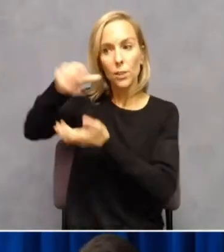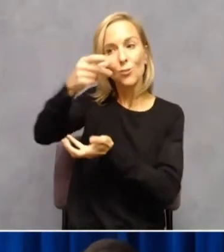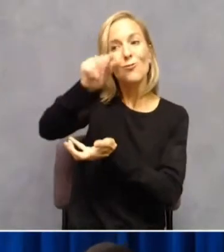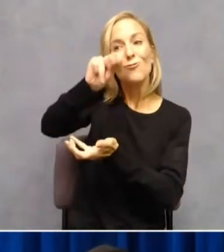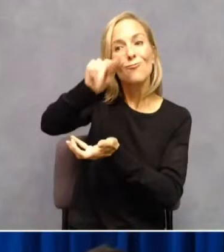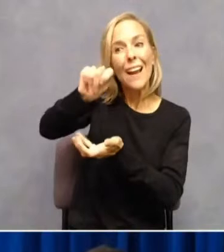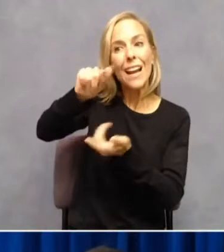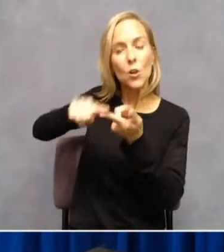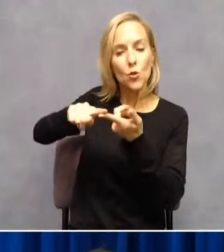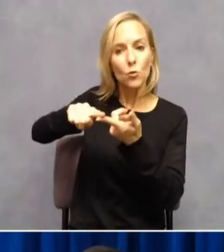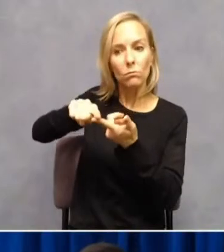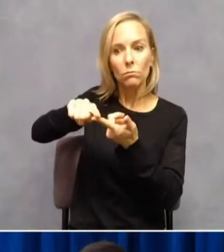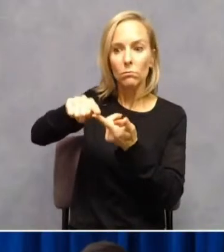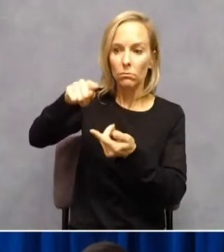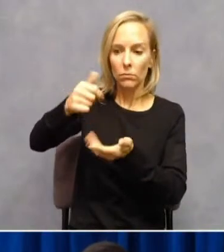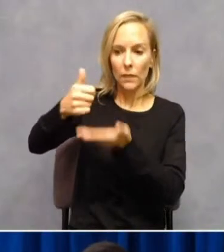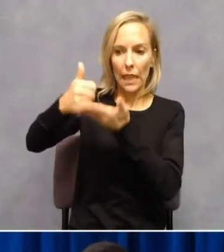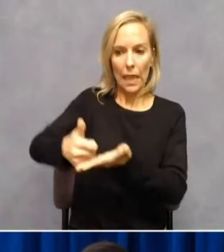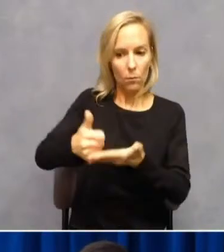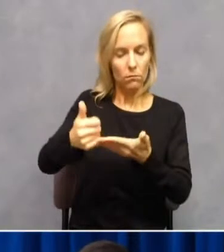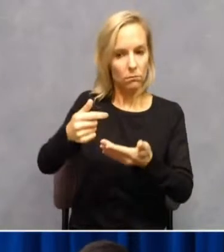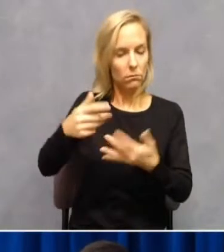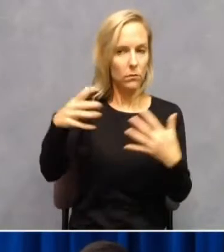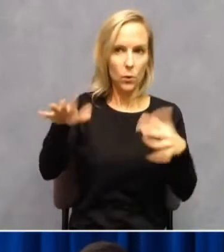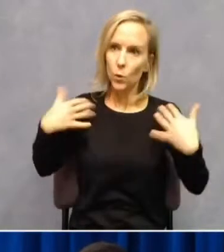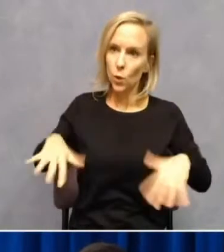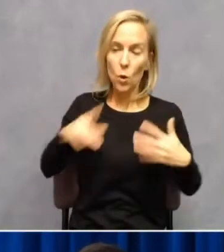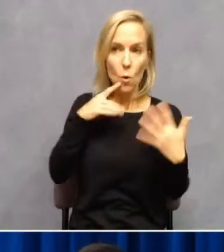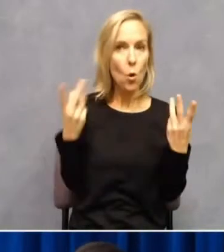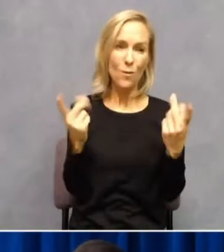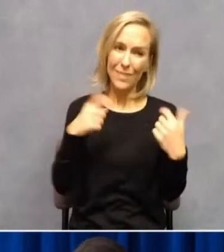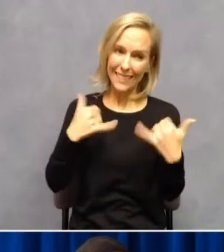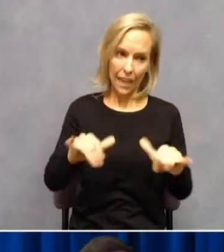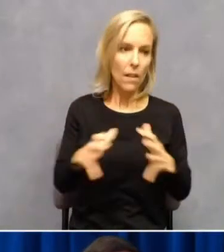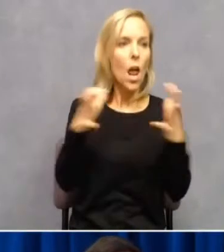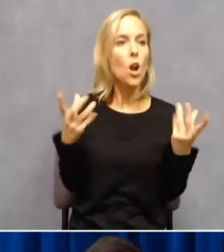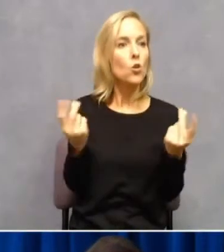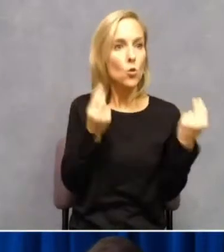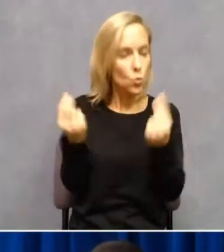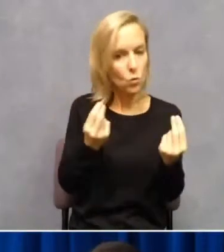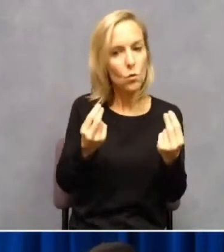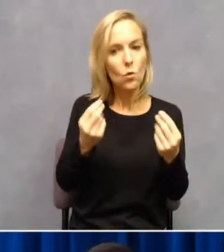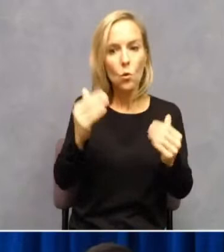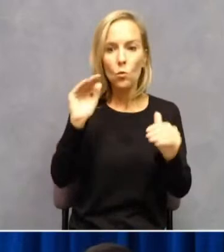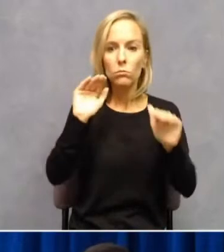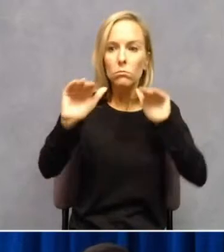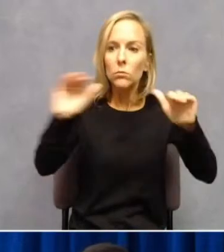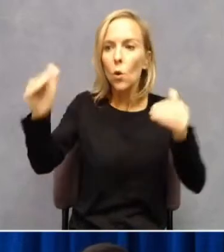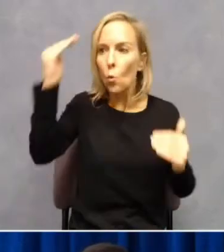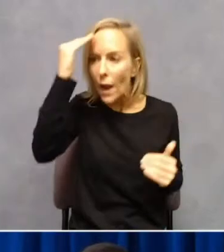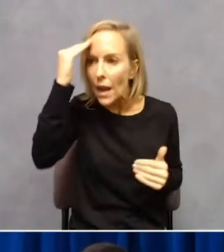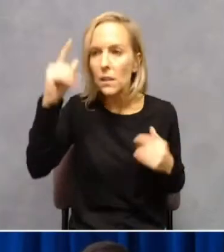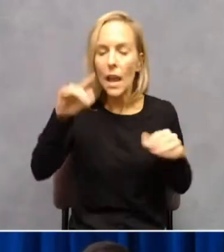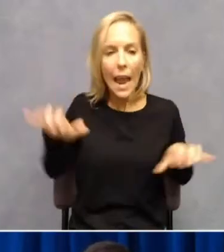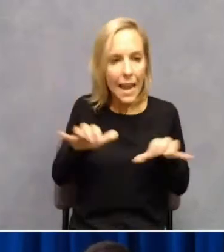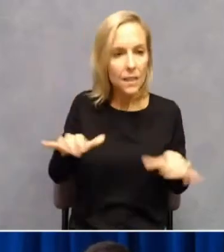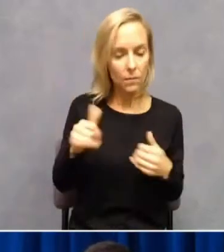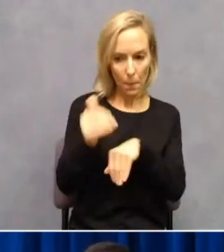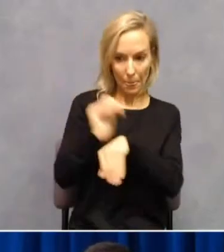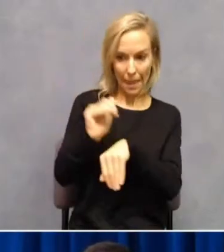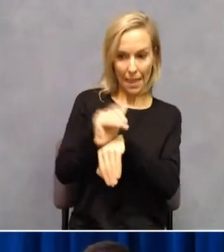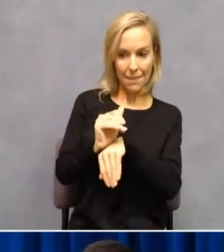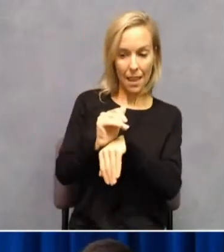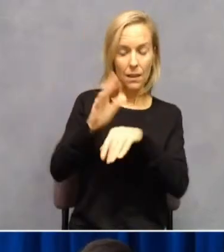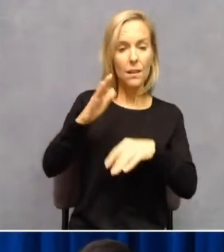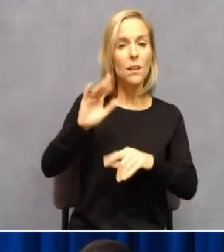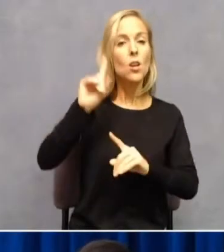to do. More awareness and more action. As for tonight, we're lighting the governor's mansion purple to